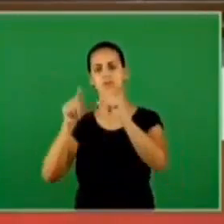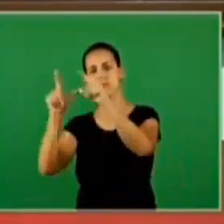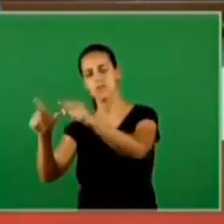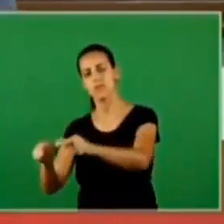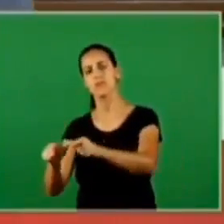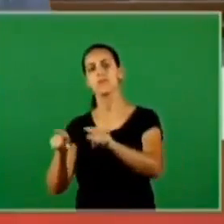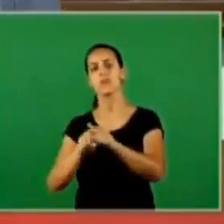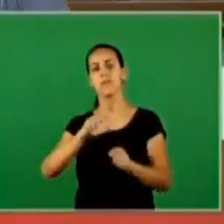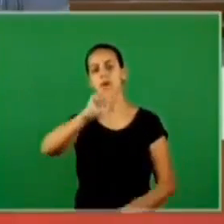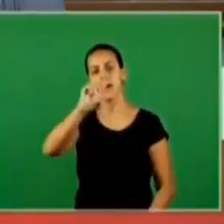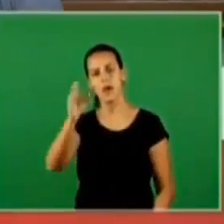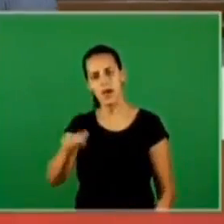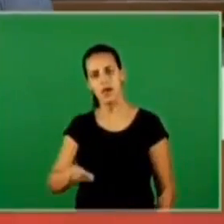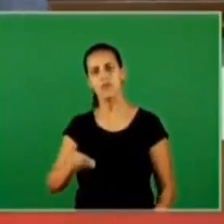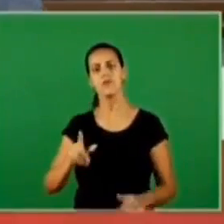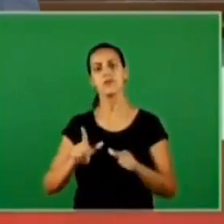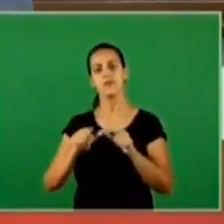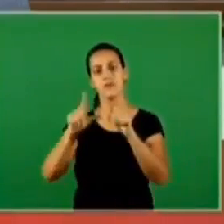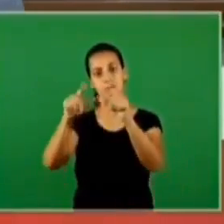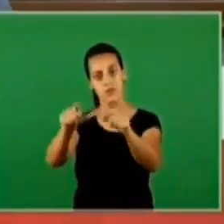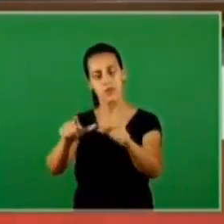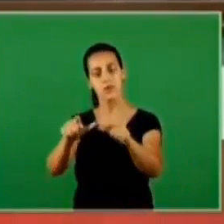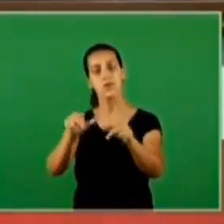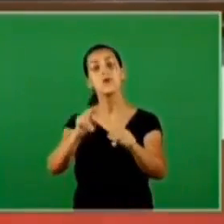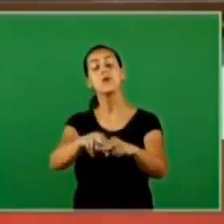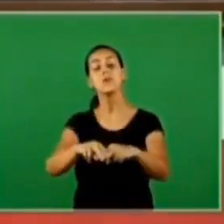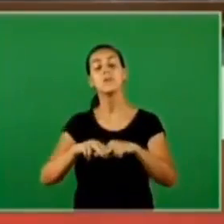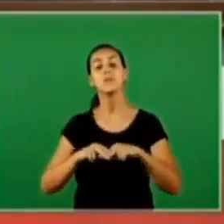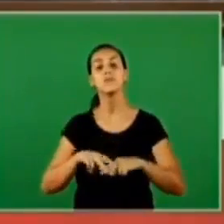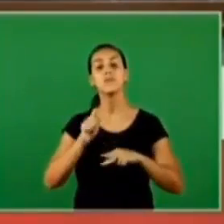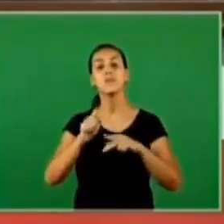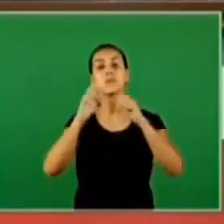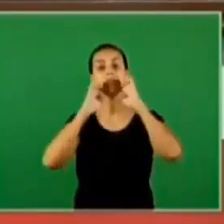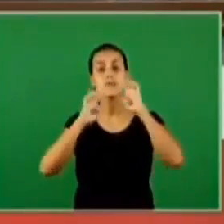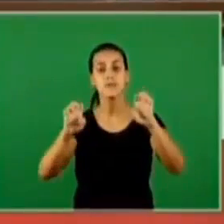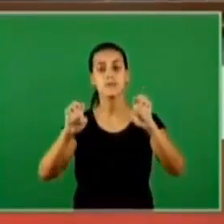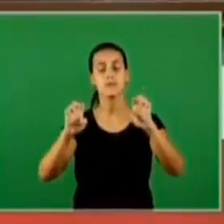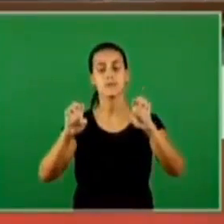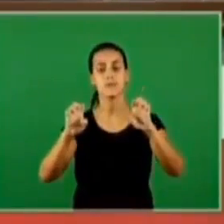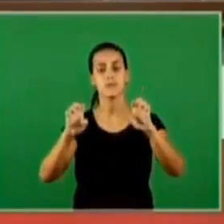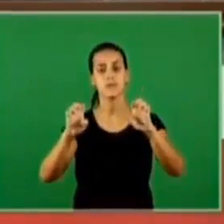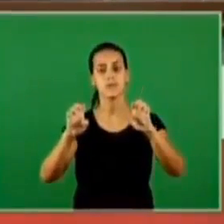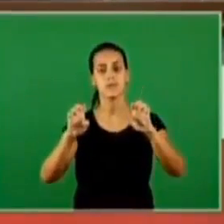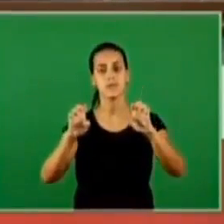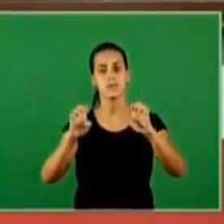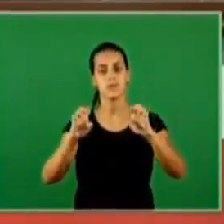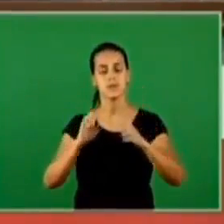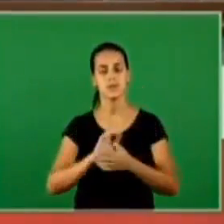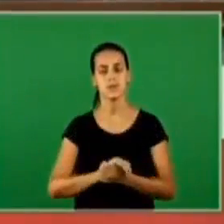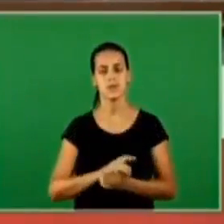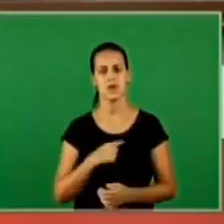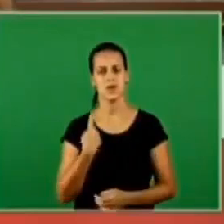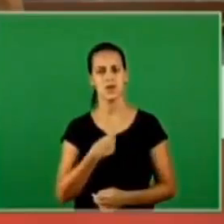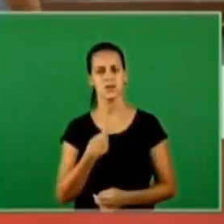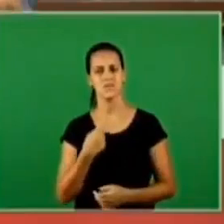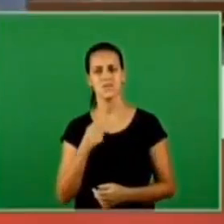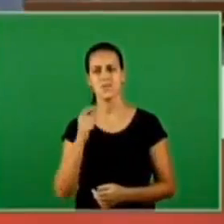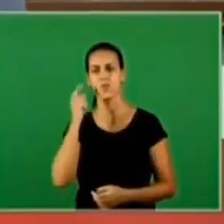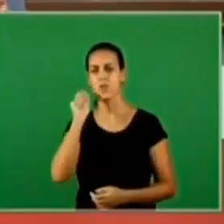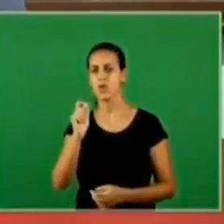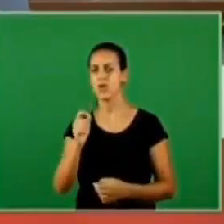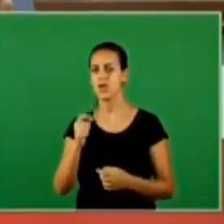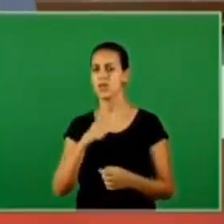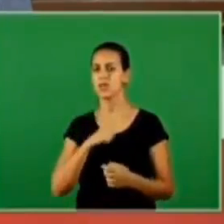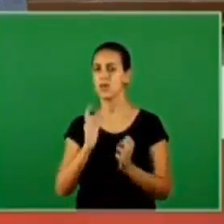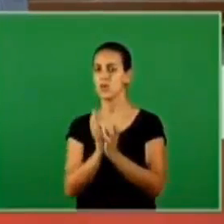countries in Africa. And what matters to us at this moment is that this group